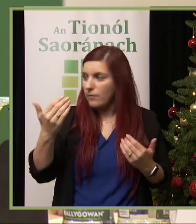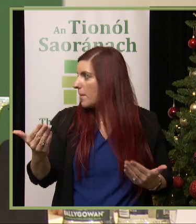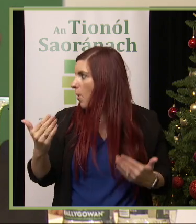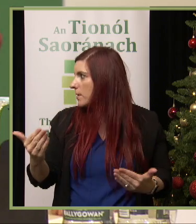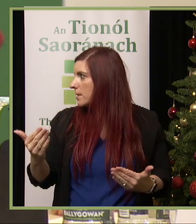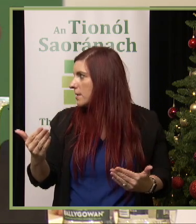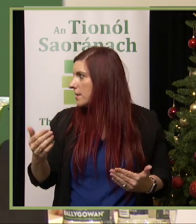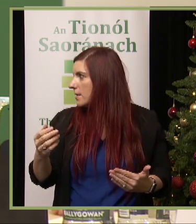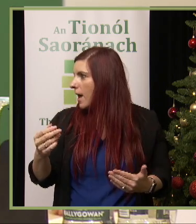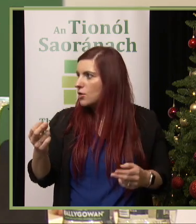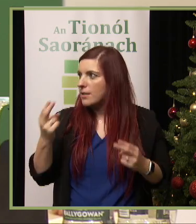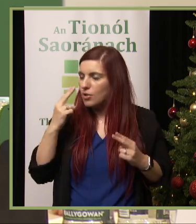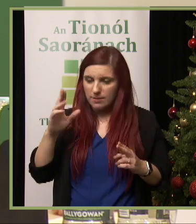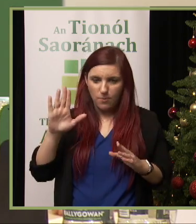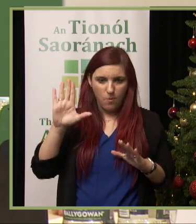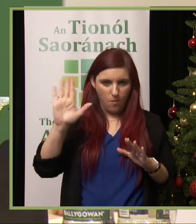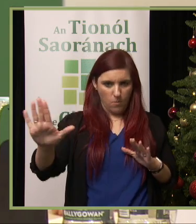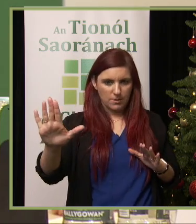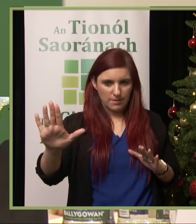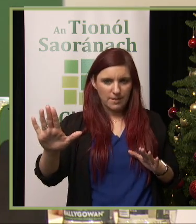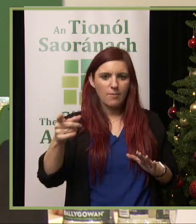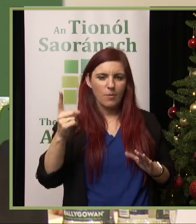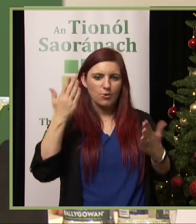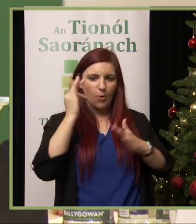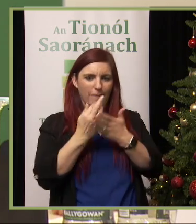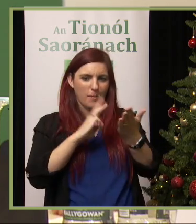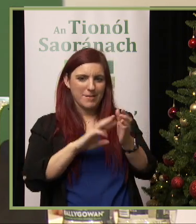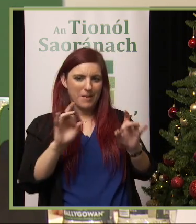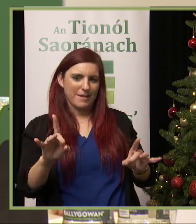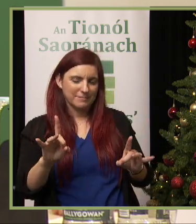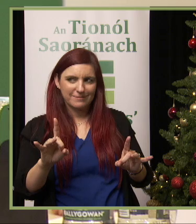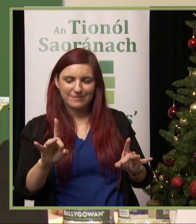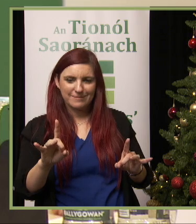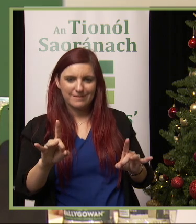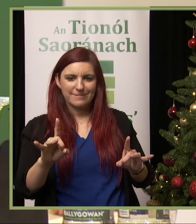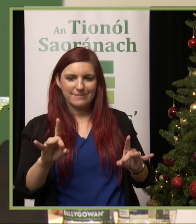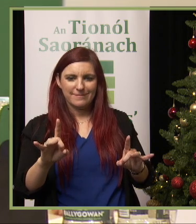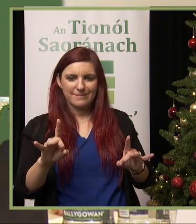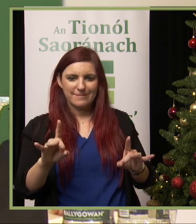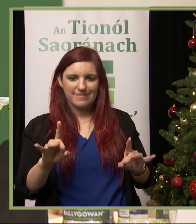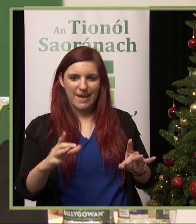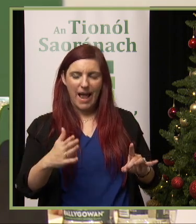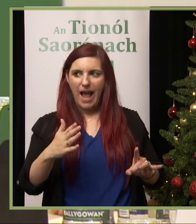need a quiet moment with that sentence, and we'll show it up again in a couple of minutes. I'd like a quiet moment